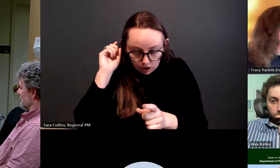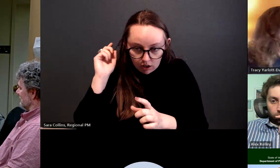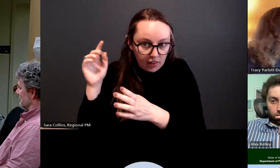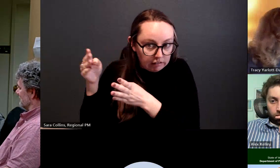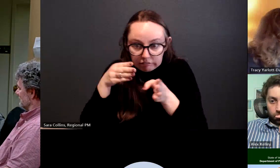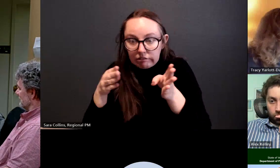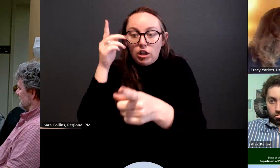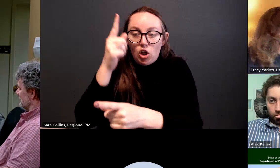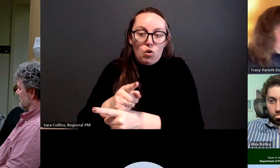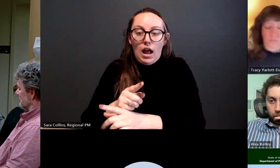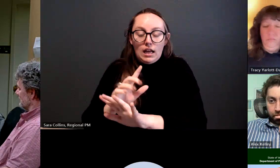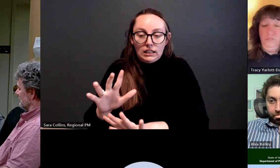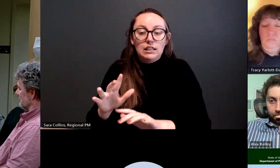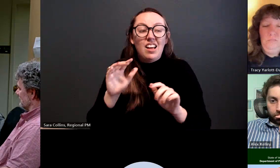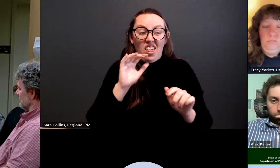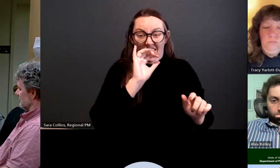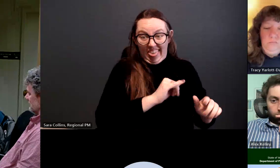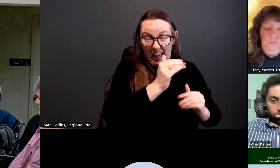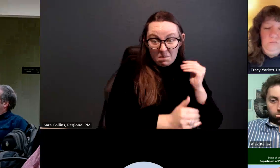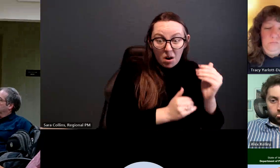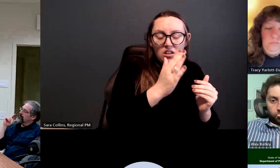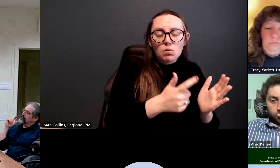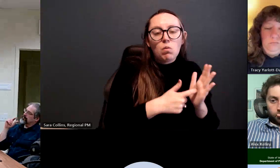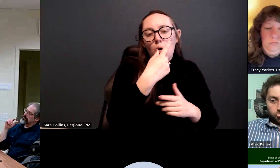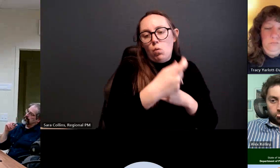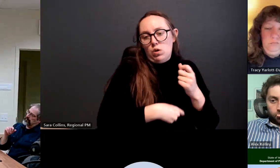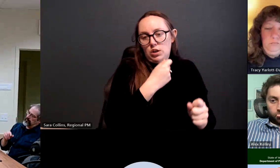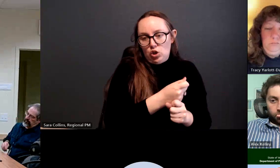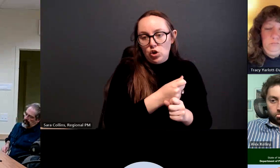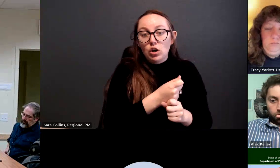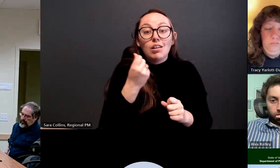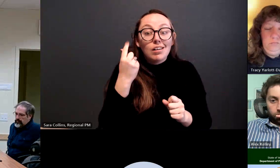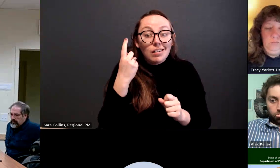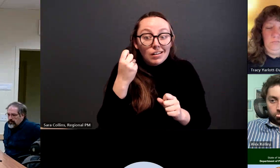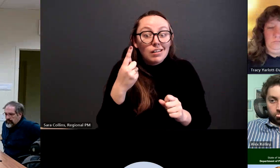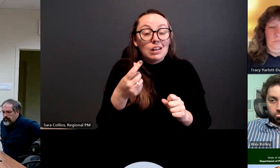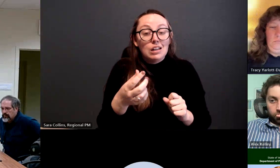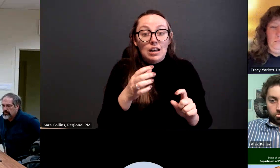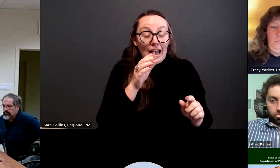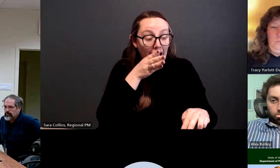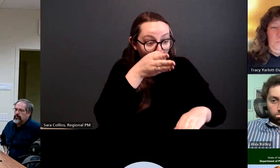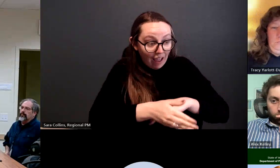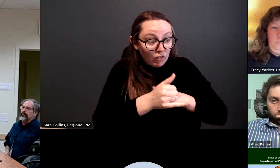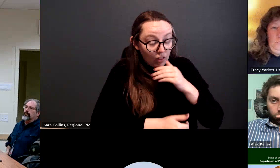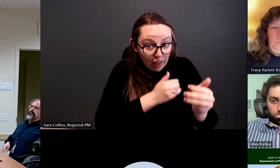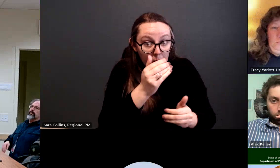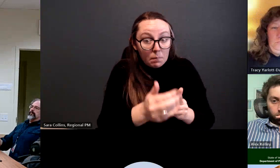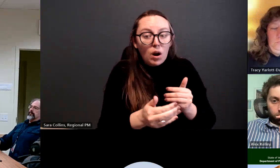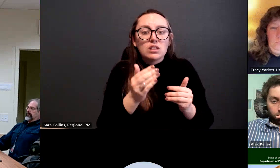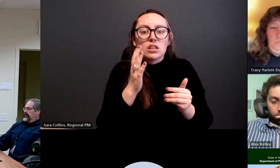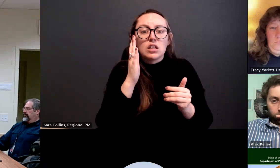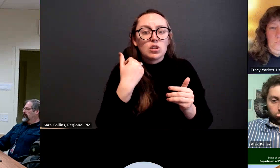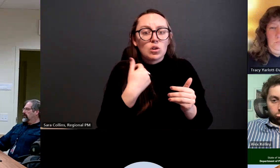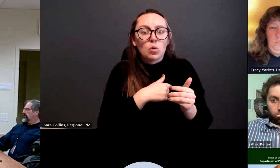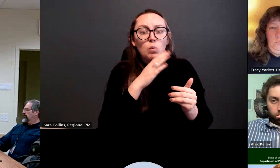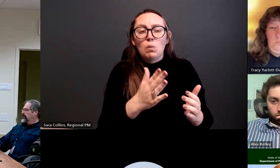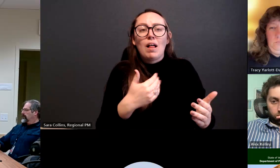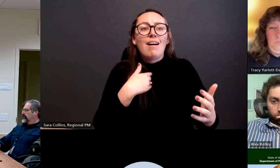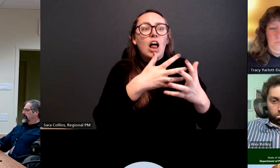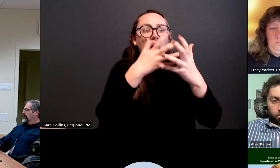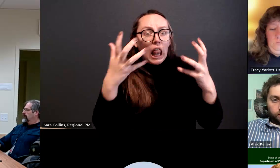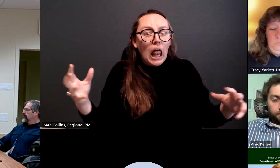But the amount of knowledge we will have about radio systems, the regionally owned radio systems, the state-owned radio